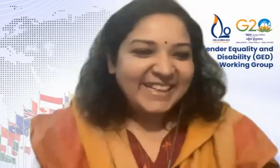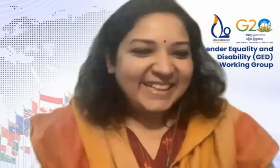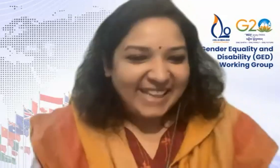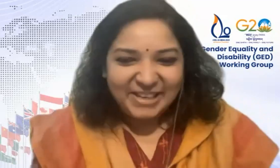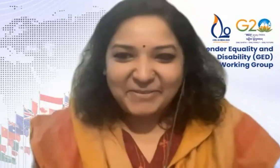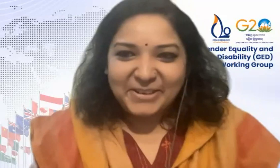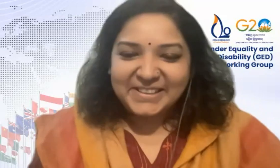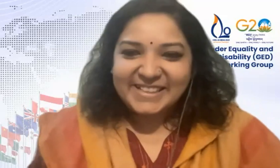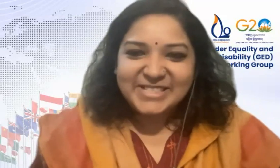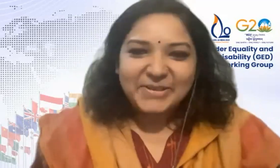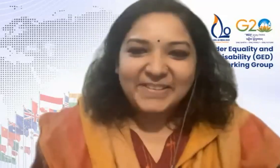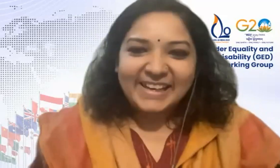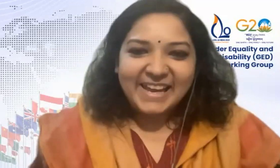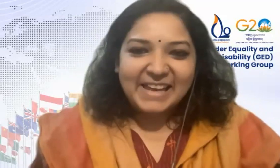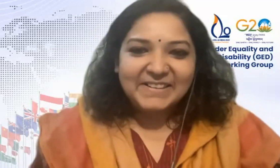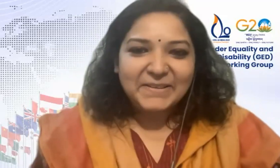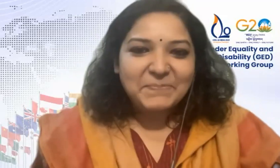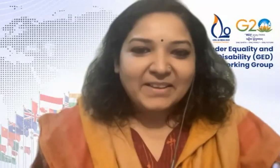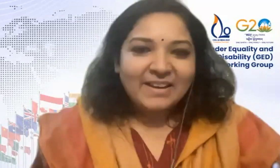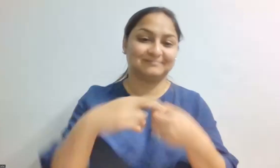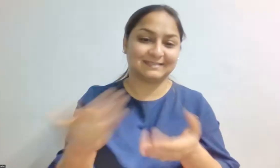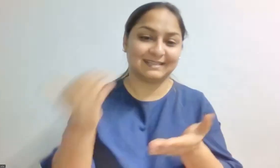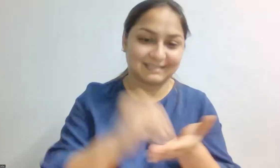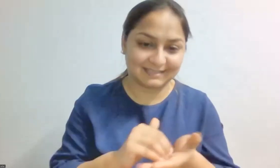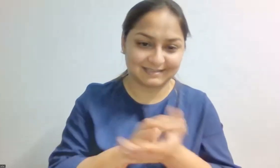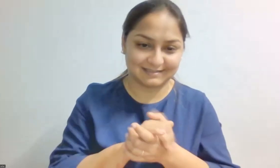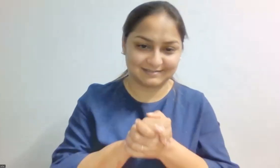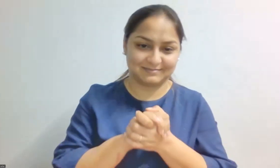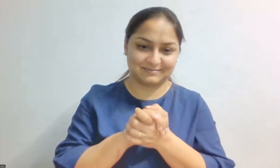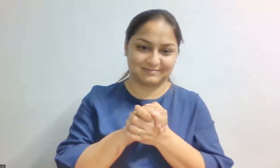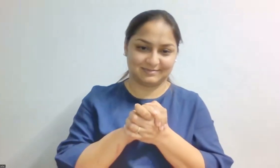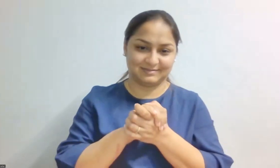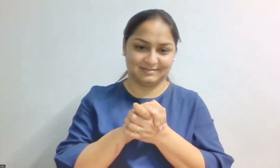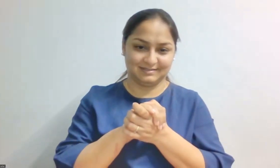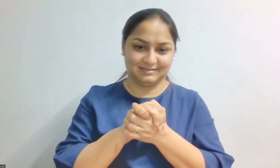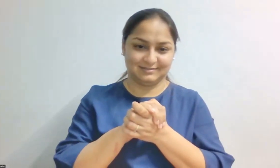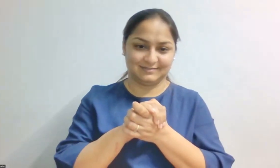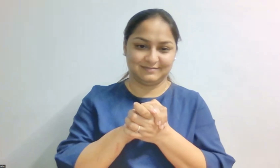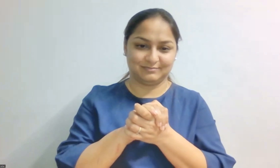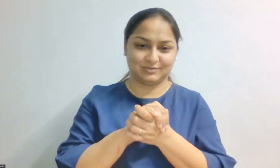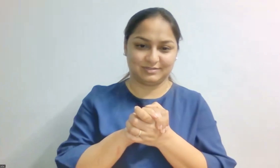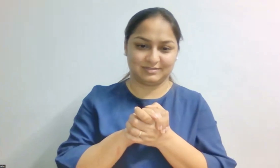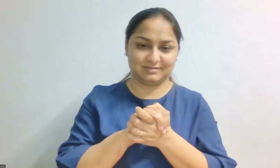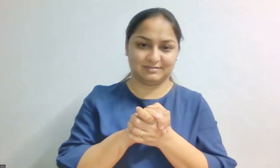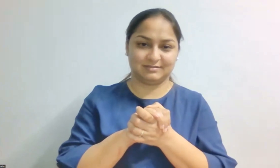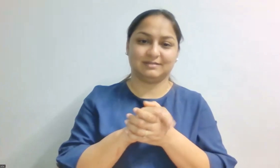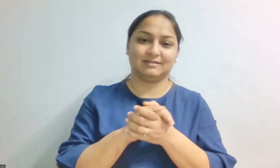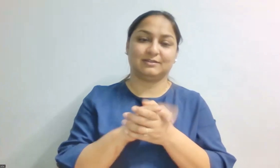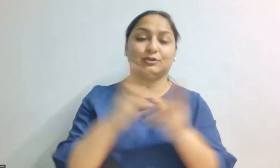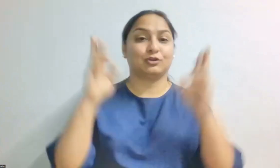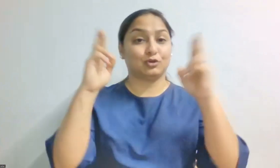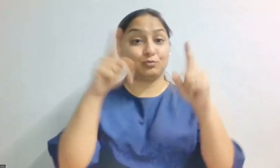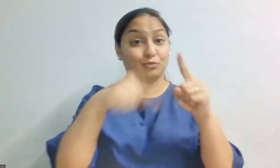you. Thank you for rejoining. And I must say welcome back to everyone. Hope you had